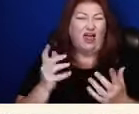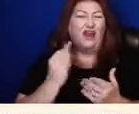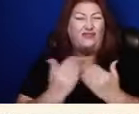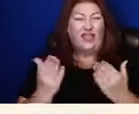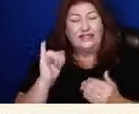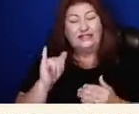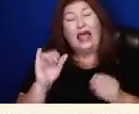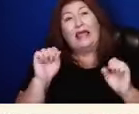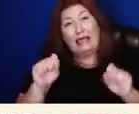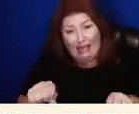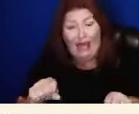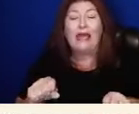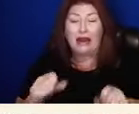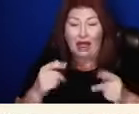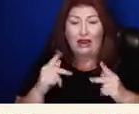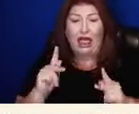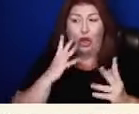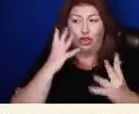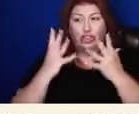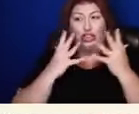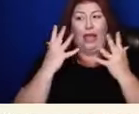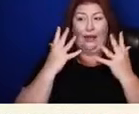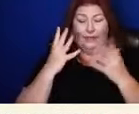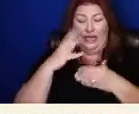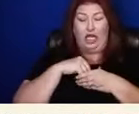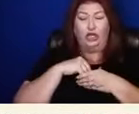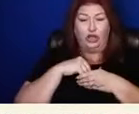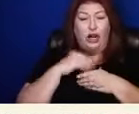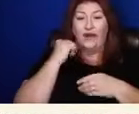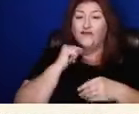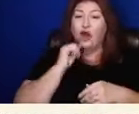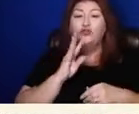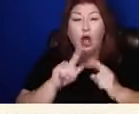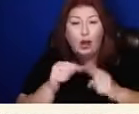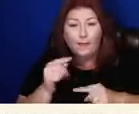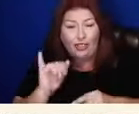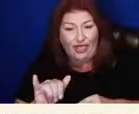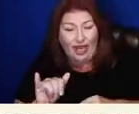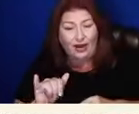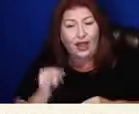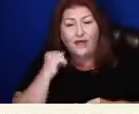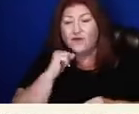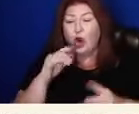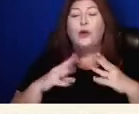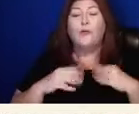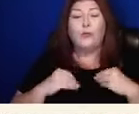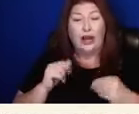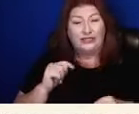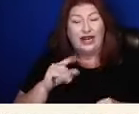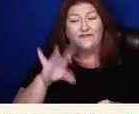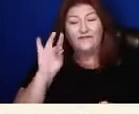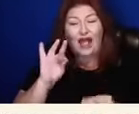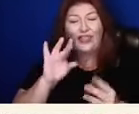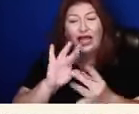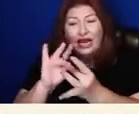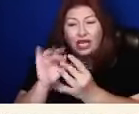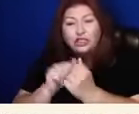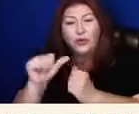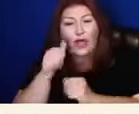can allow shame to enter if we don't talk about it, if we don't embrace it, if we don't find those connections with other people that